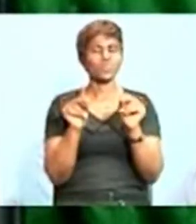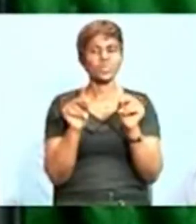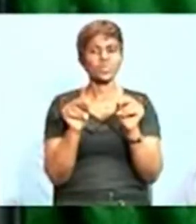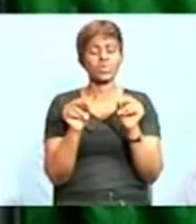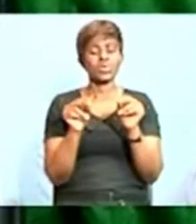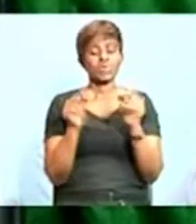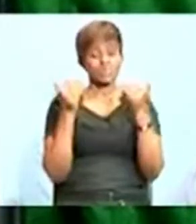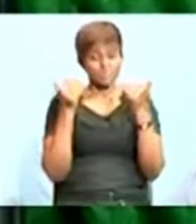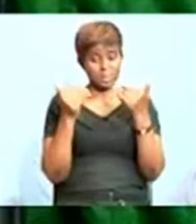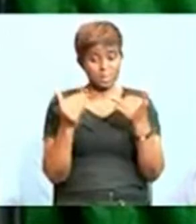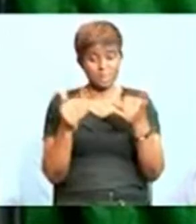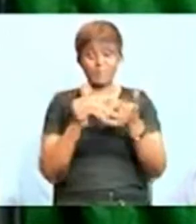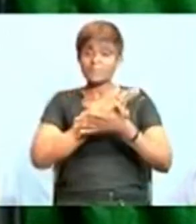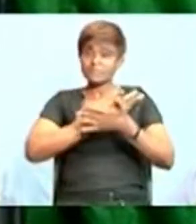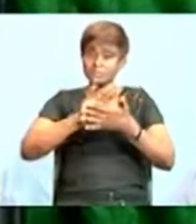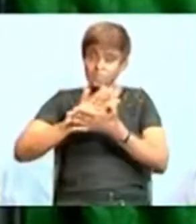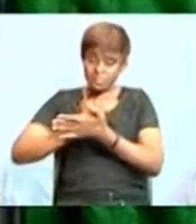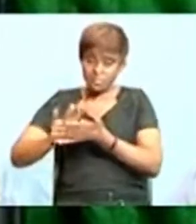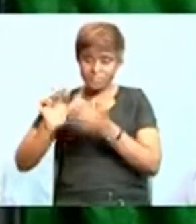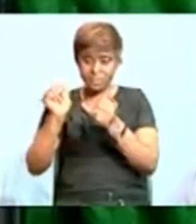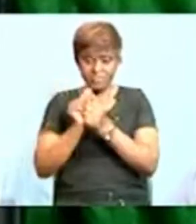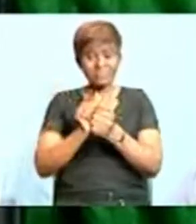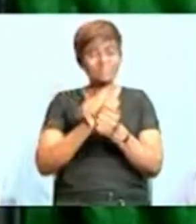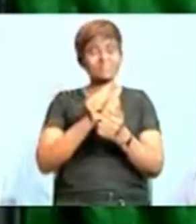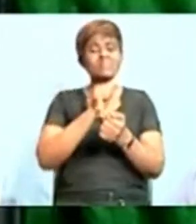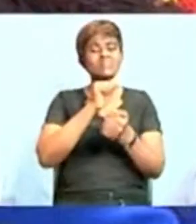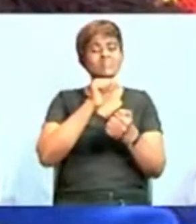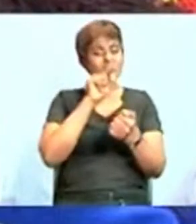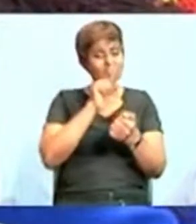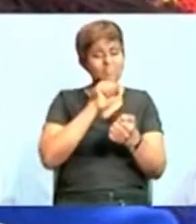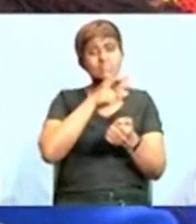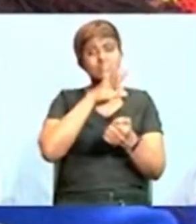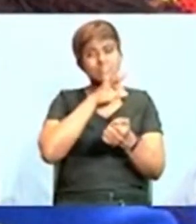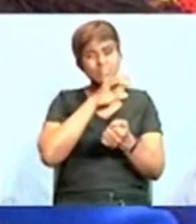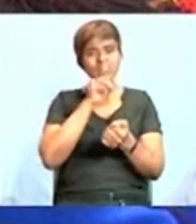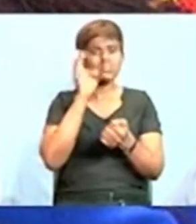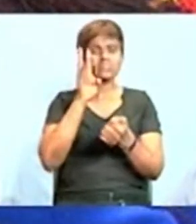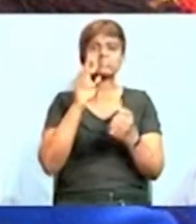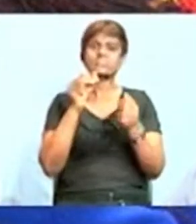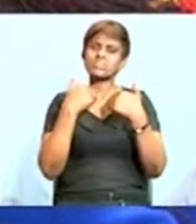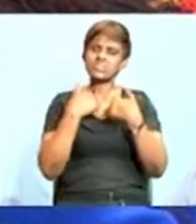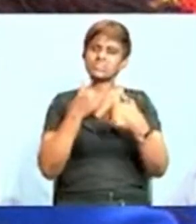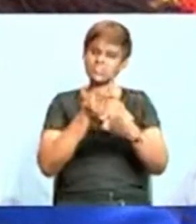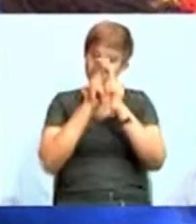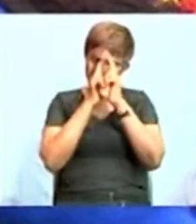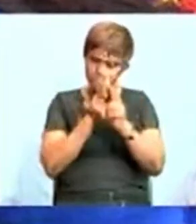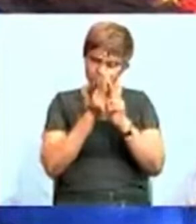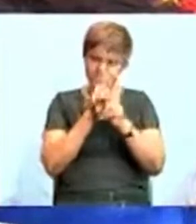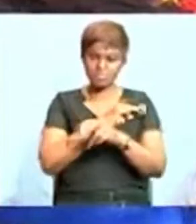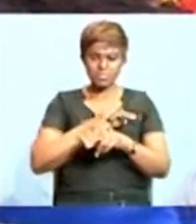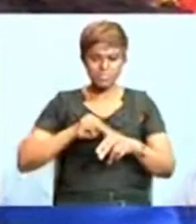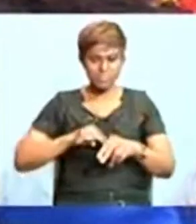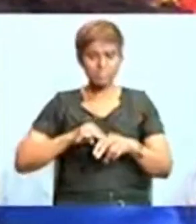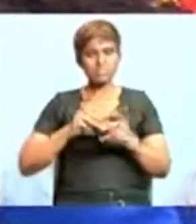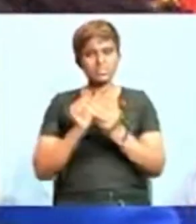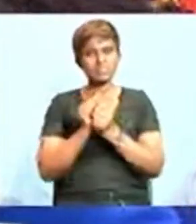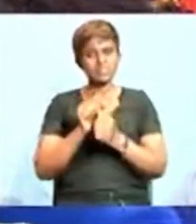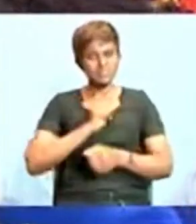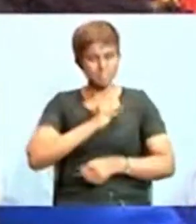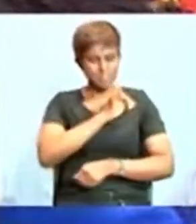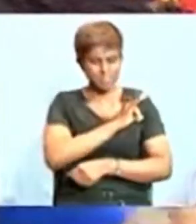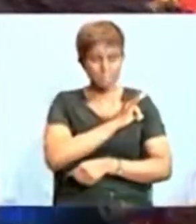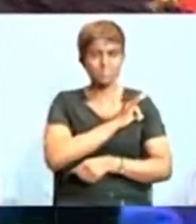as the unhygienic and untidy environment will expose honorable members, staff, and the